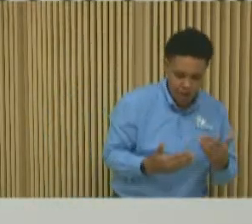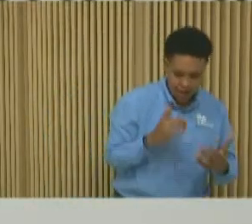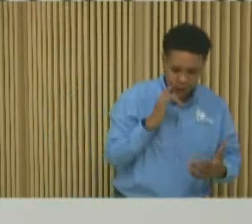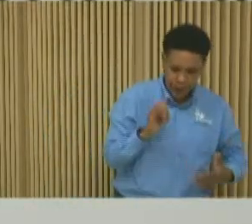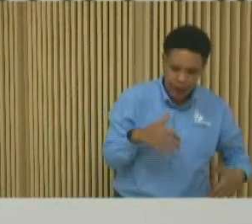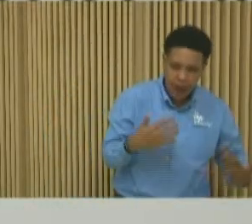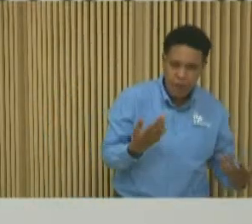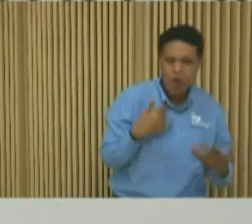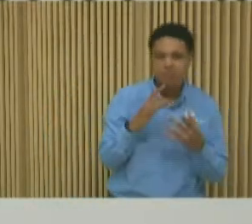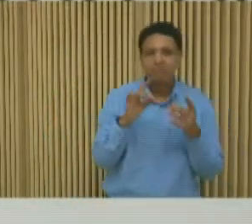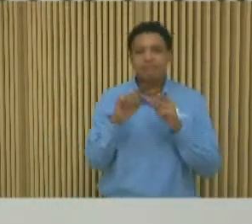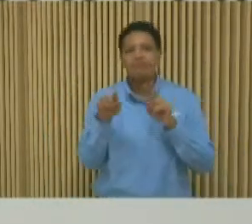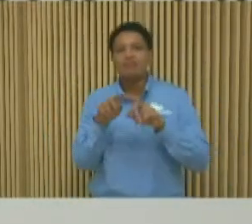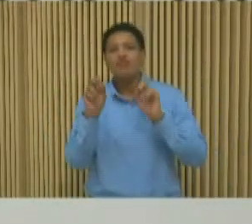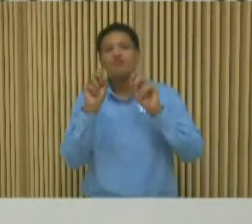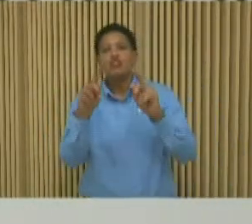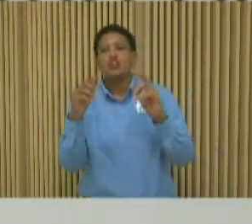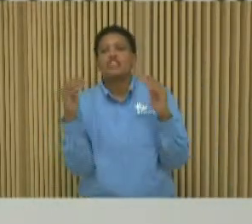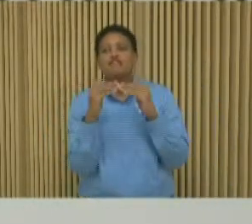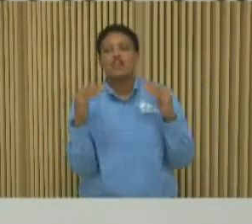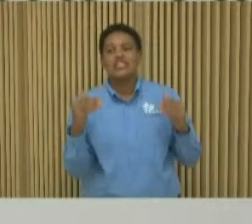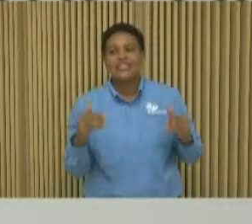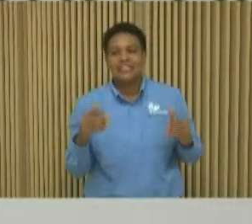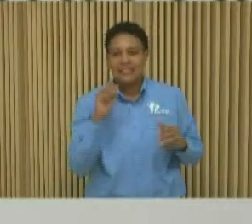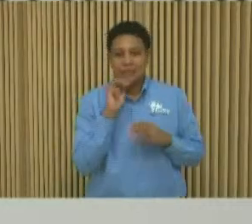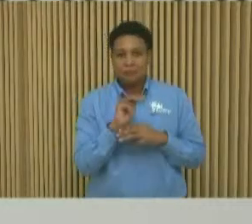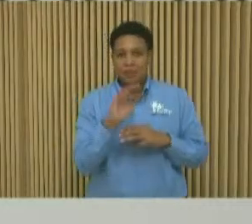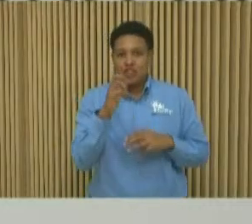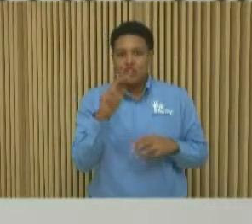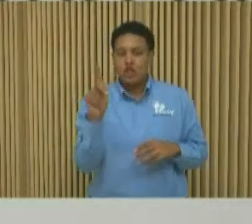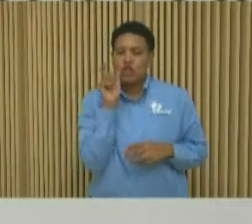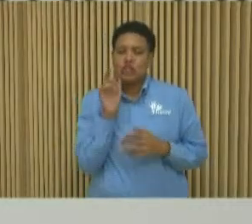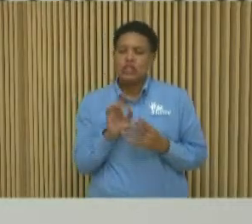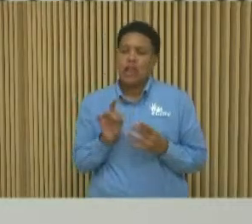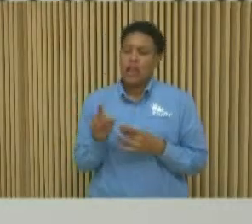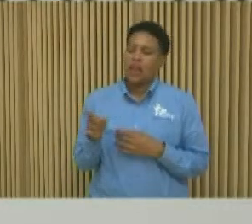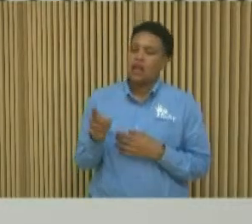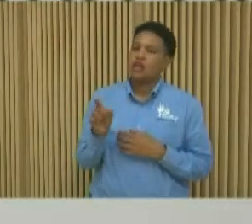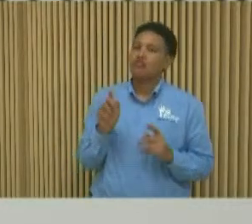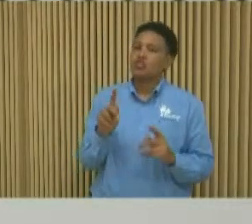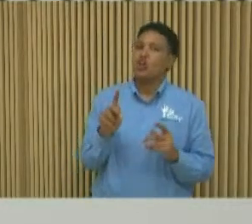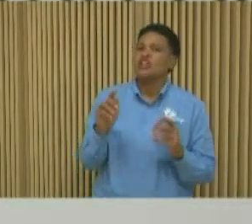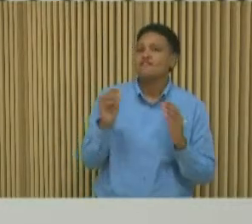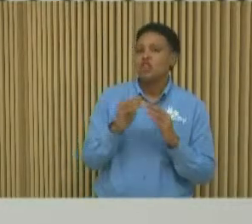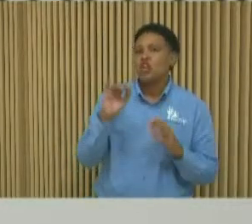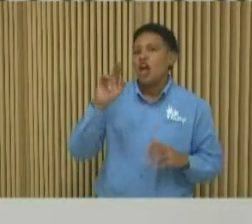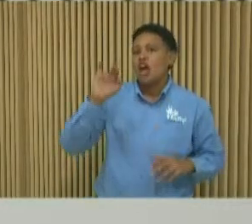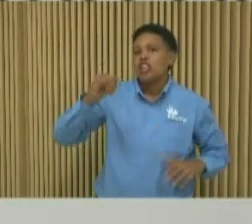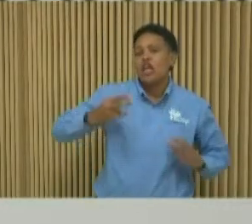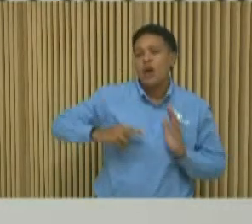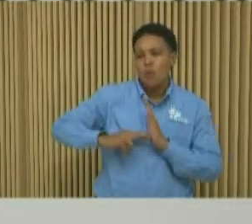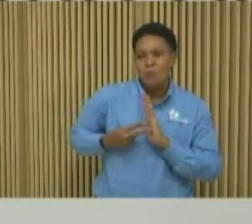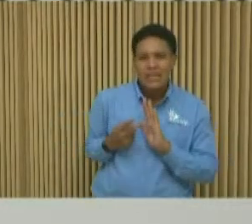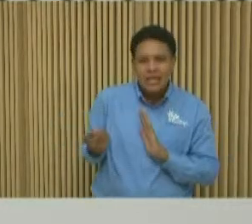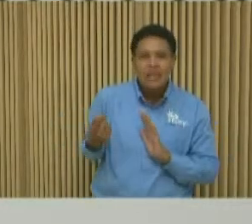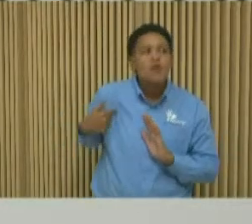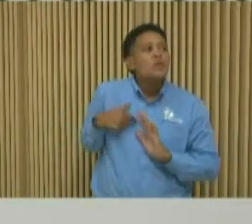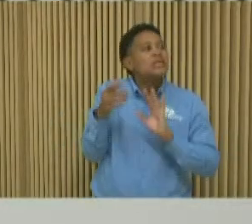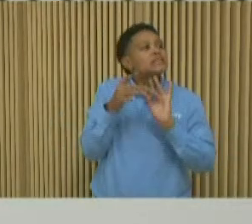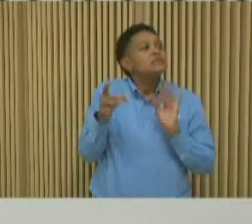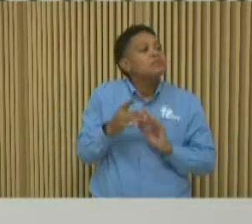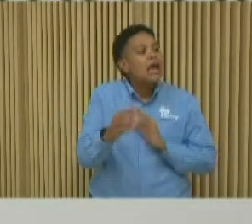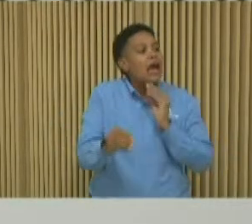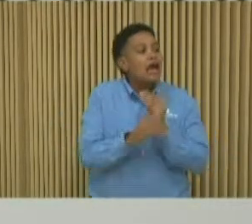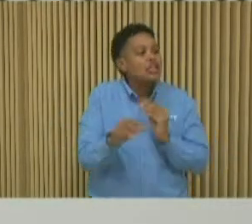to restorative justice, as Minister Chuck just indicated. We're speaking to